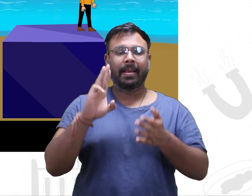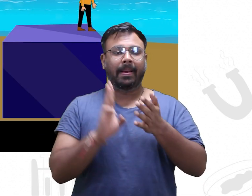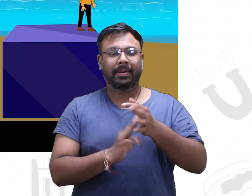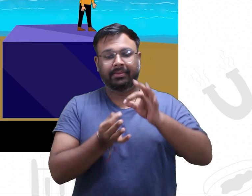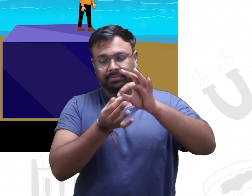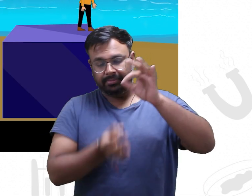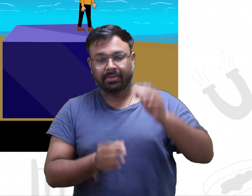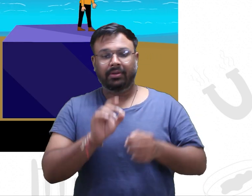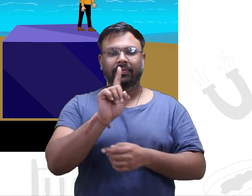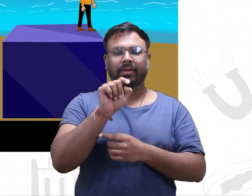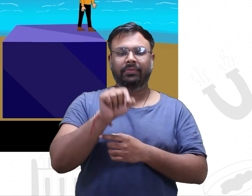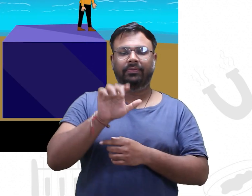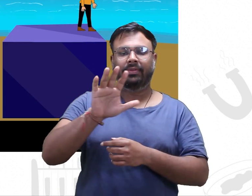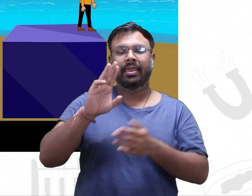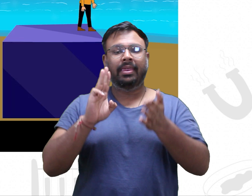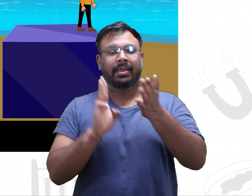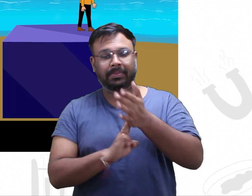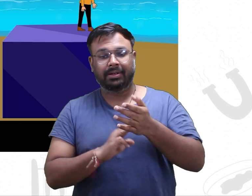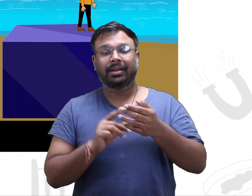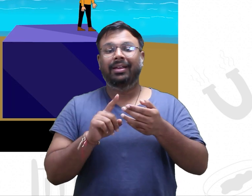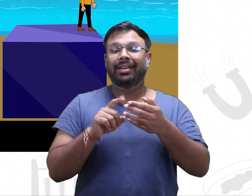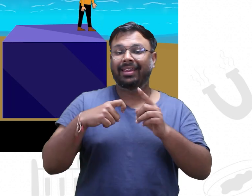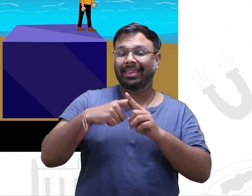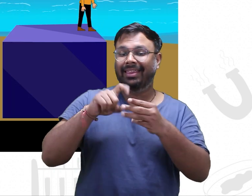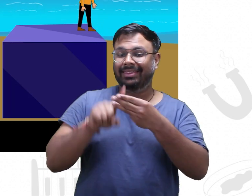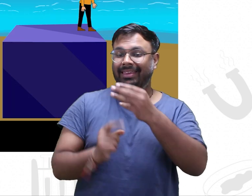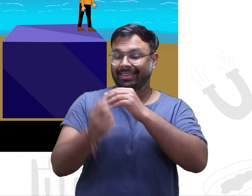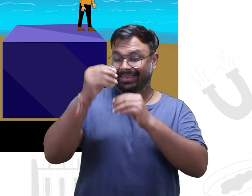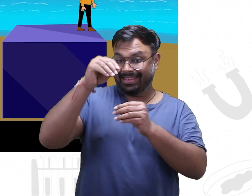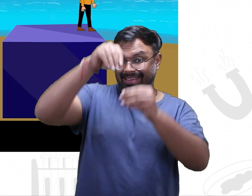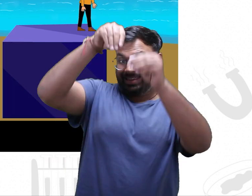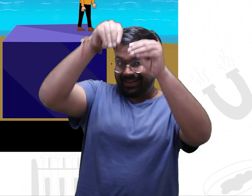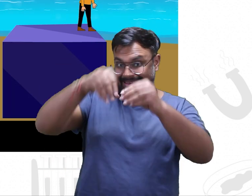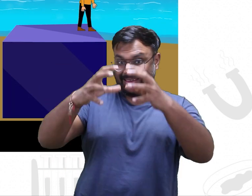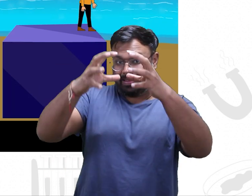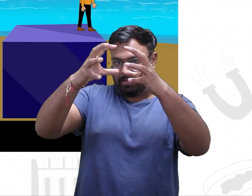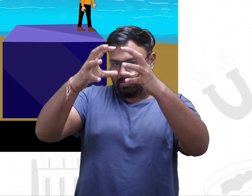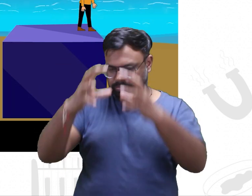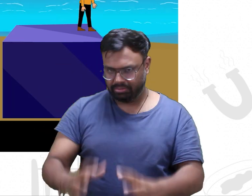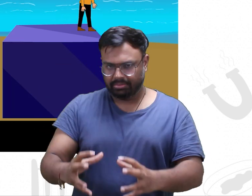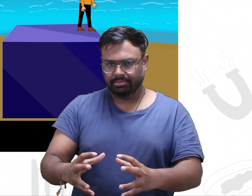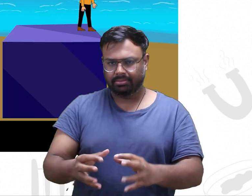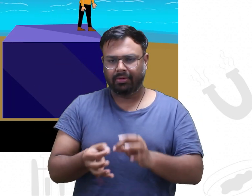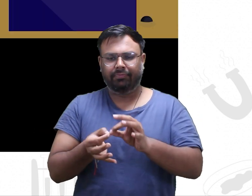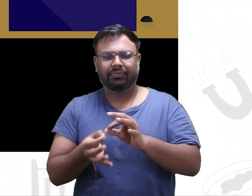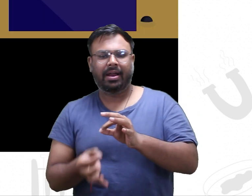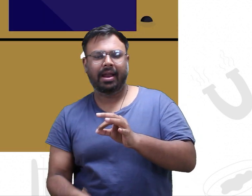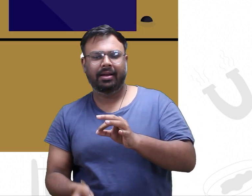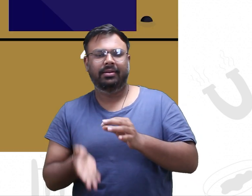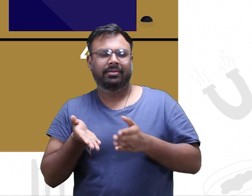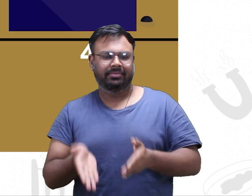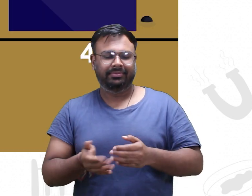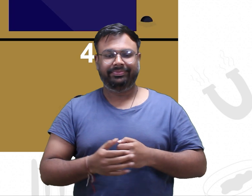1 meter and 1.5 meter, the kinetic energy possessed by the ball increases accordingly. So the